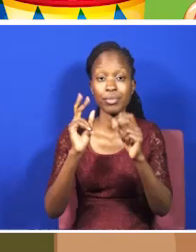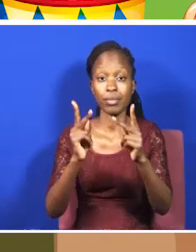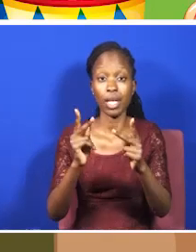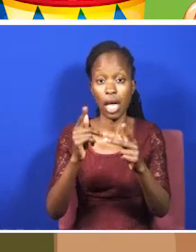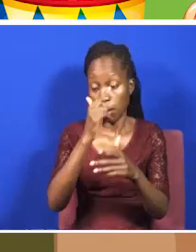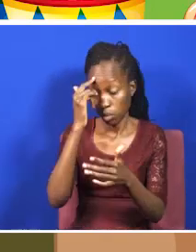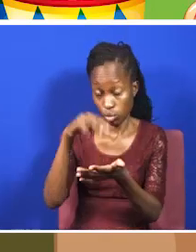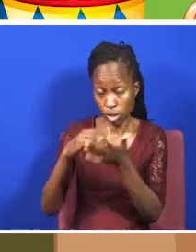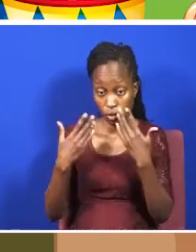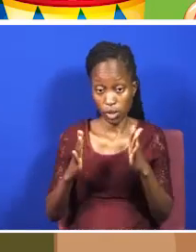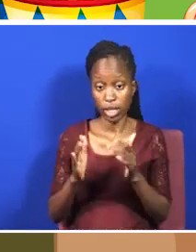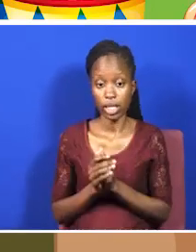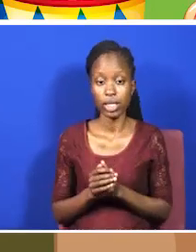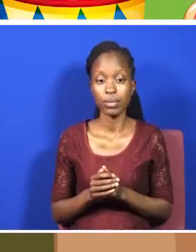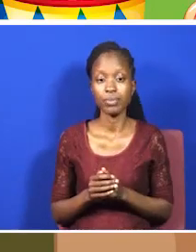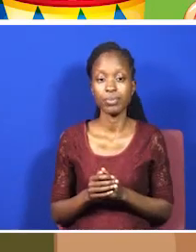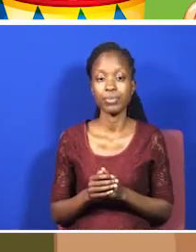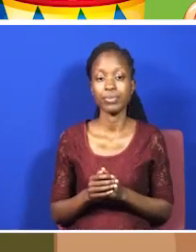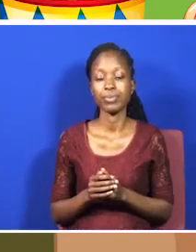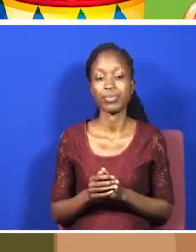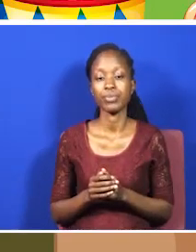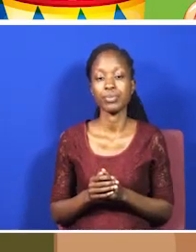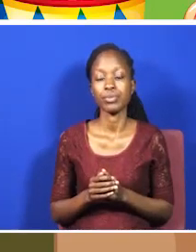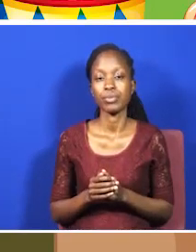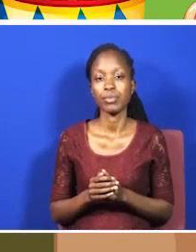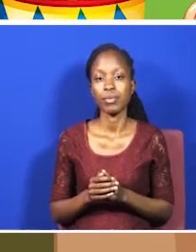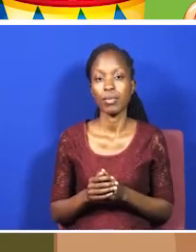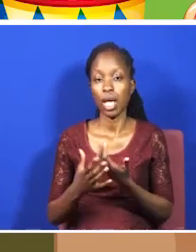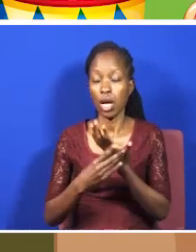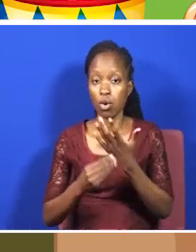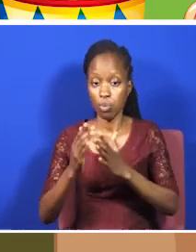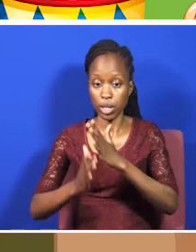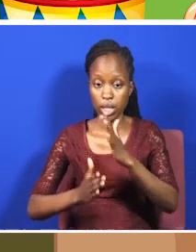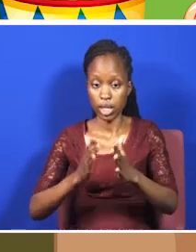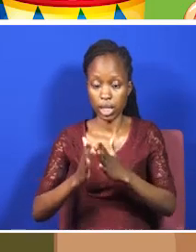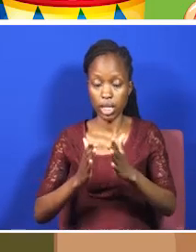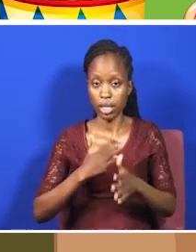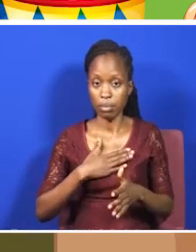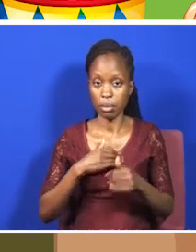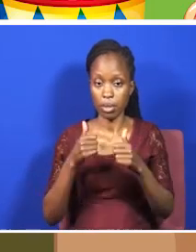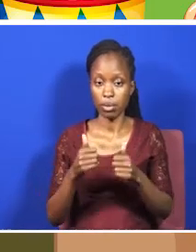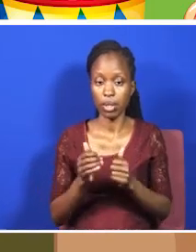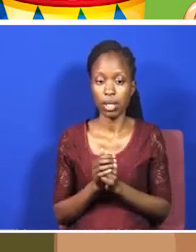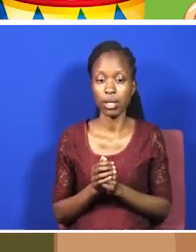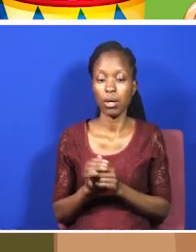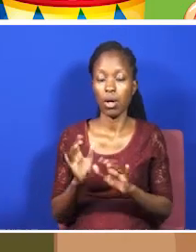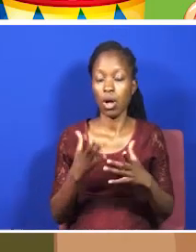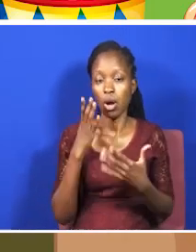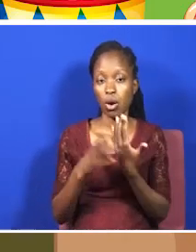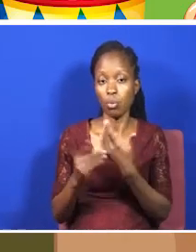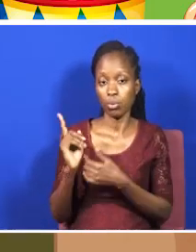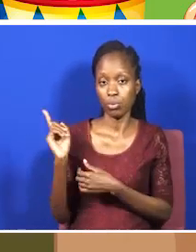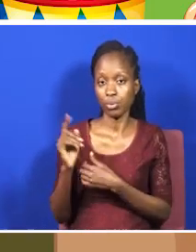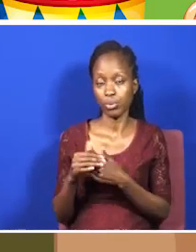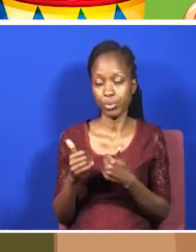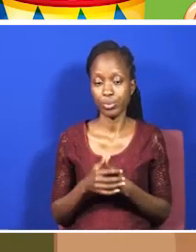stand up. All right. Now that you have stood up, you can do this, and then you do this,